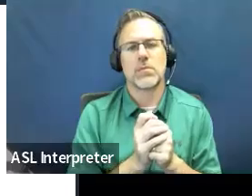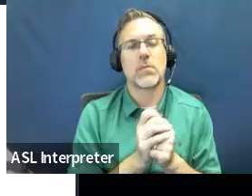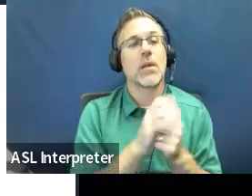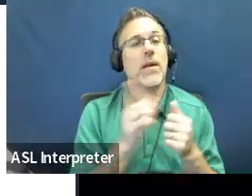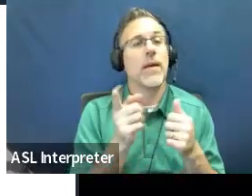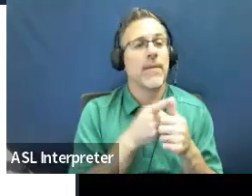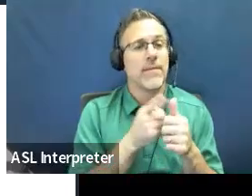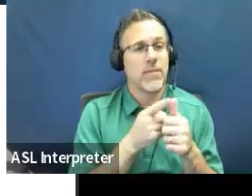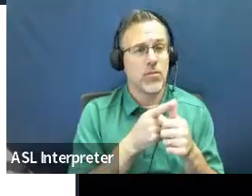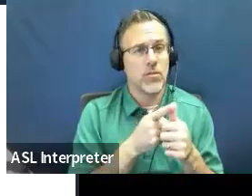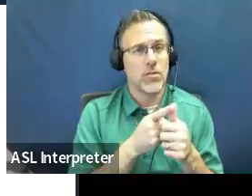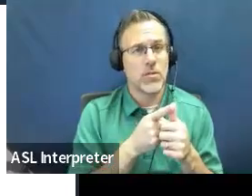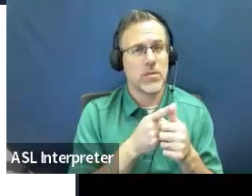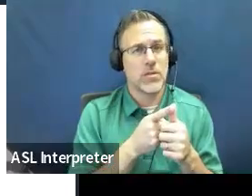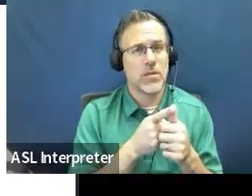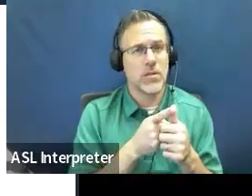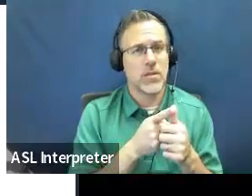even if